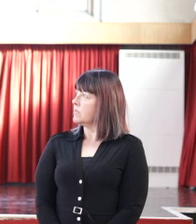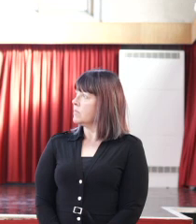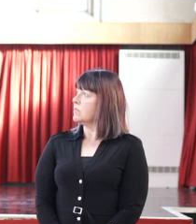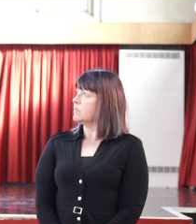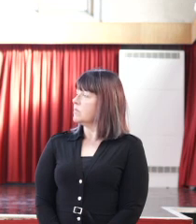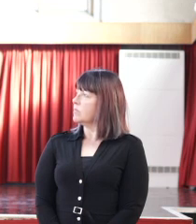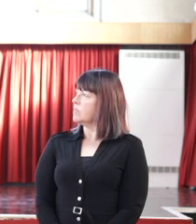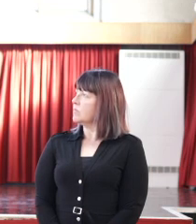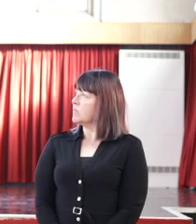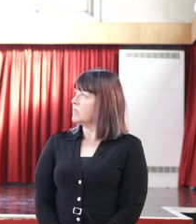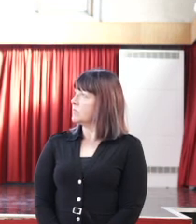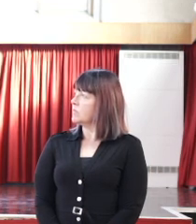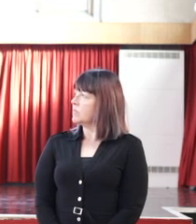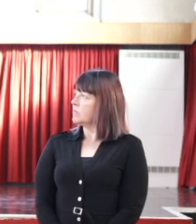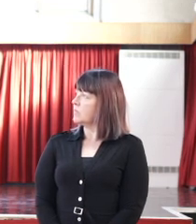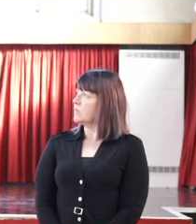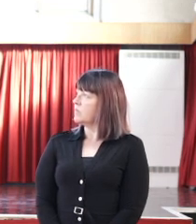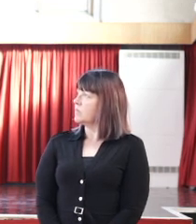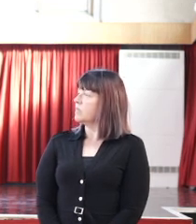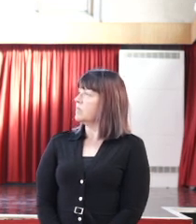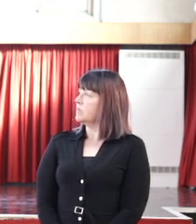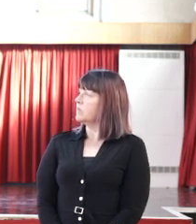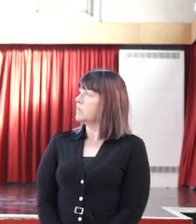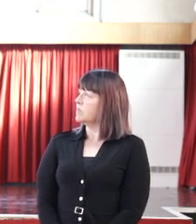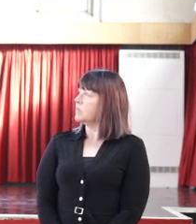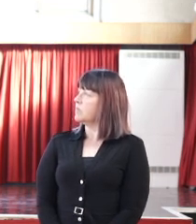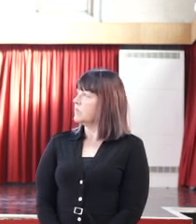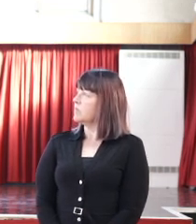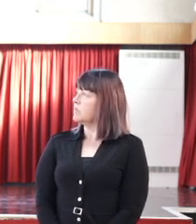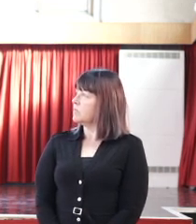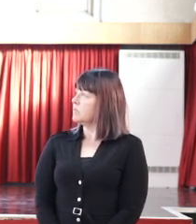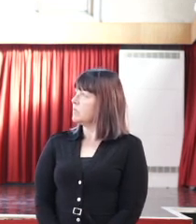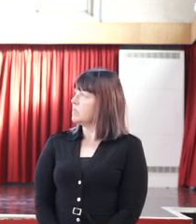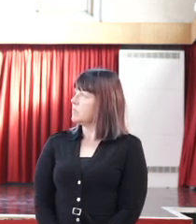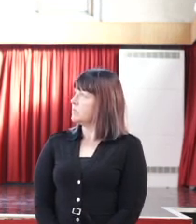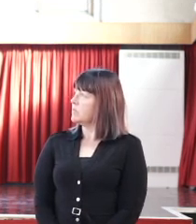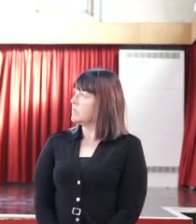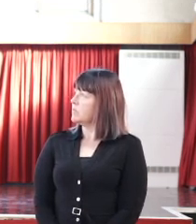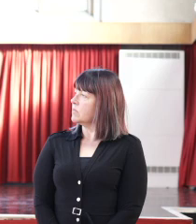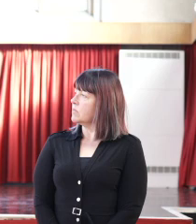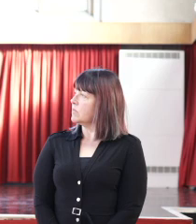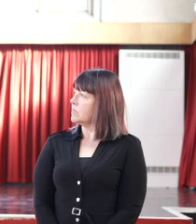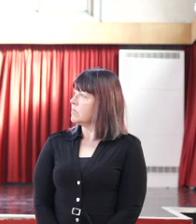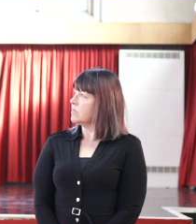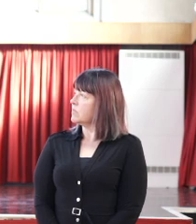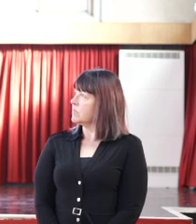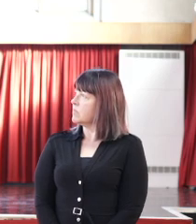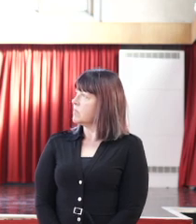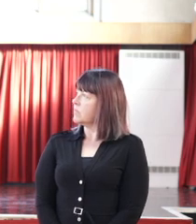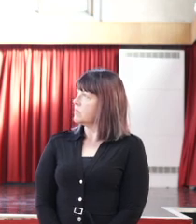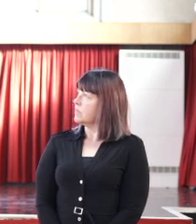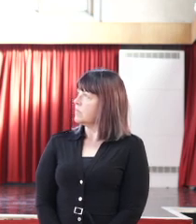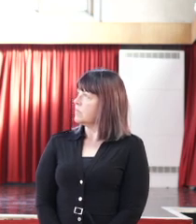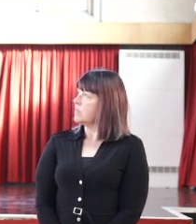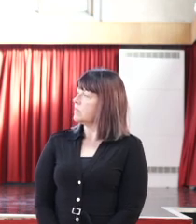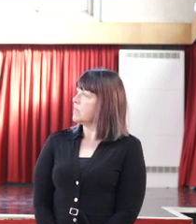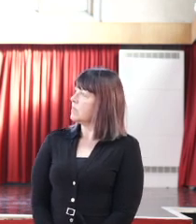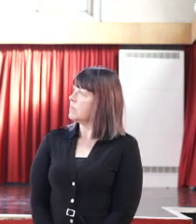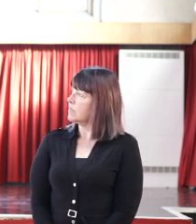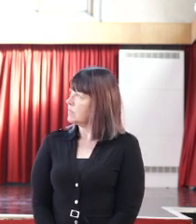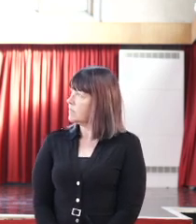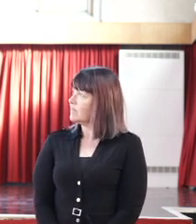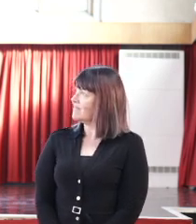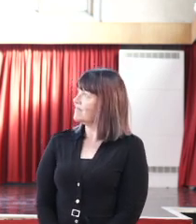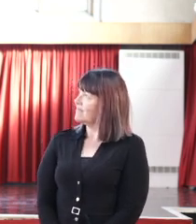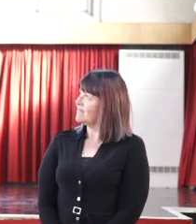So at our installation that we've got over at Pottersfield, if you're interested to come to Pottersgate, we can tell you more about